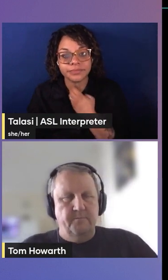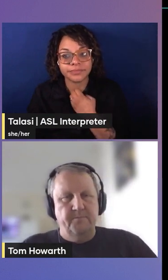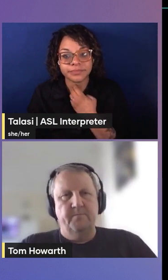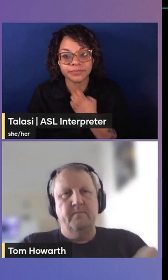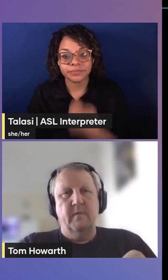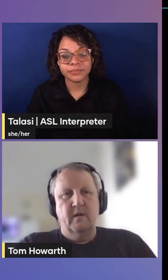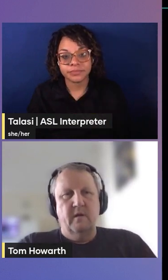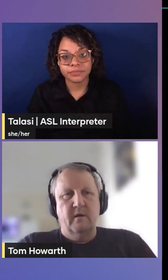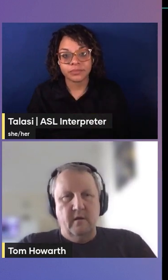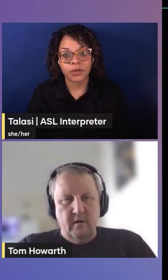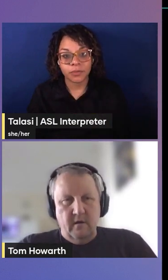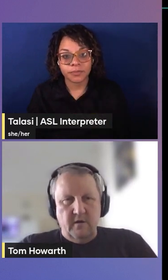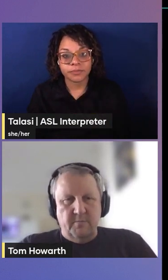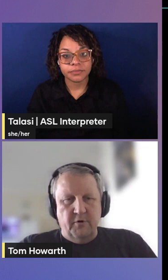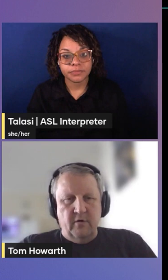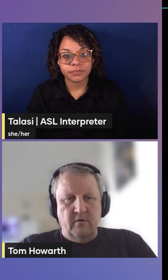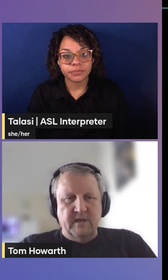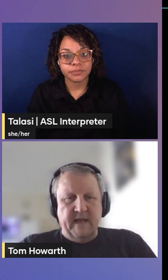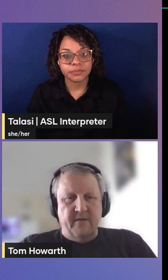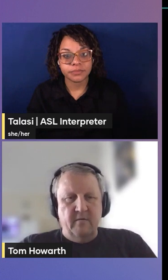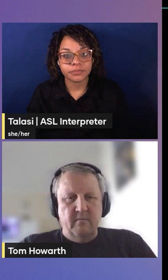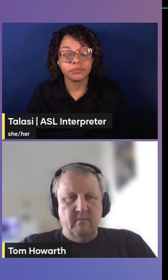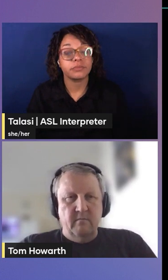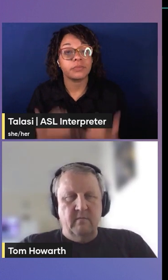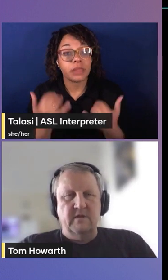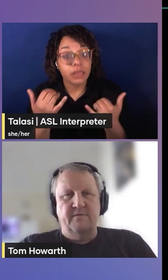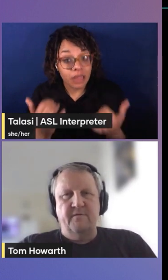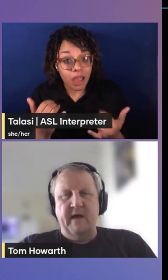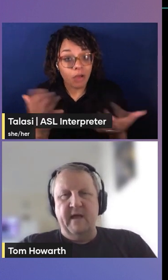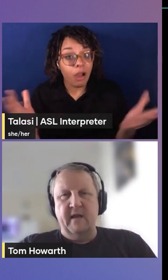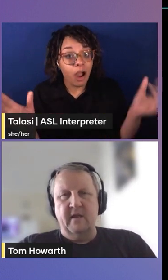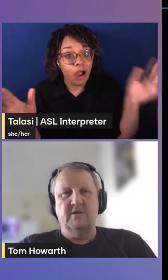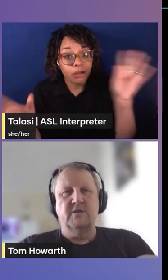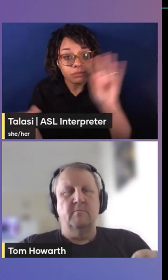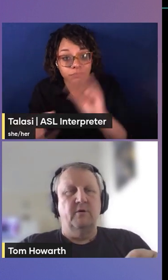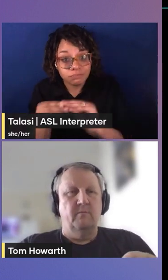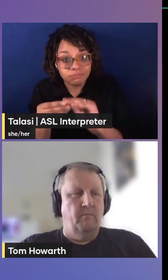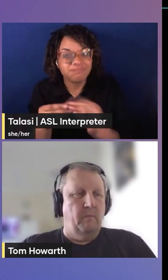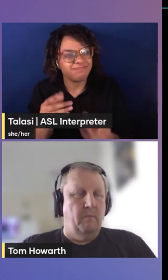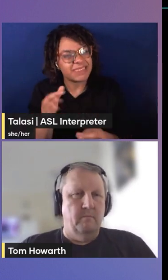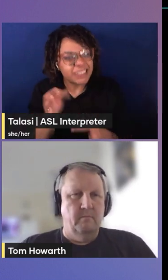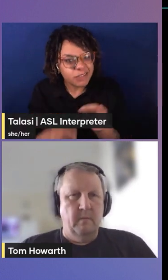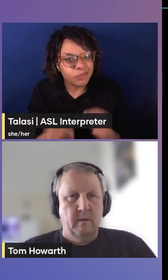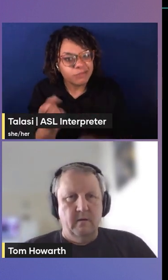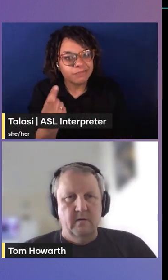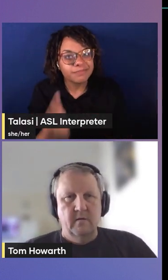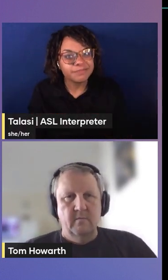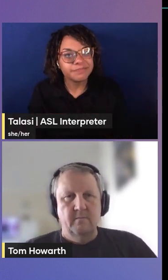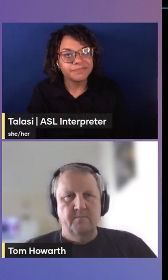So to put it all together, it's fairly simple.